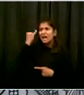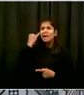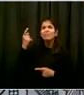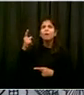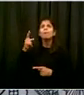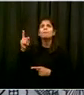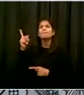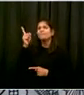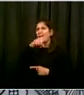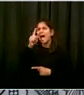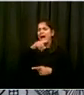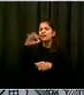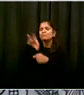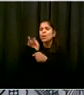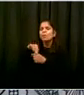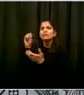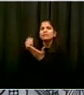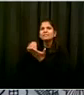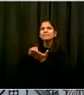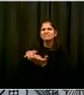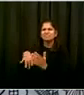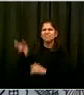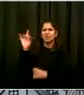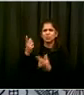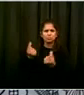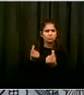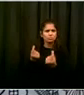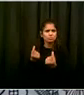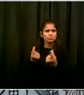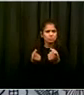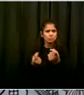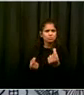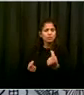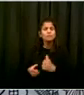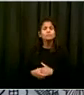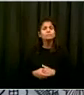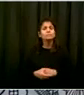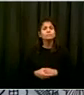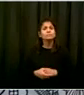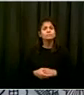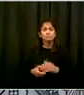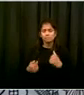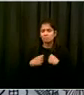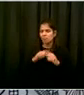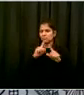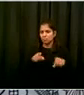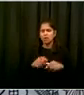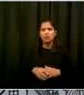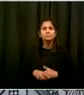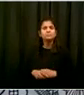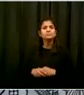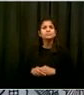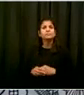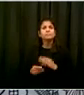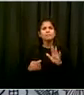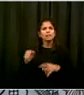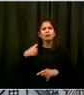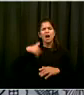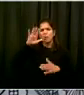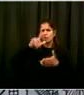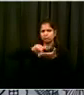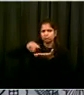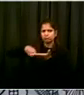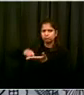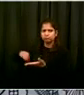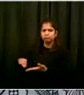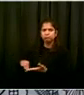be undertaken. This is an area where I have to check with the law department on what the follow-up has been and whether this is an area that's